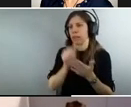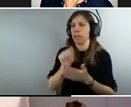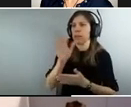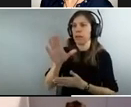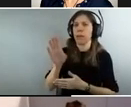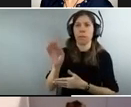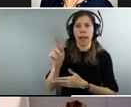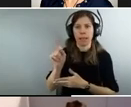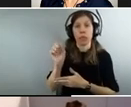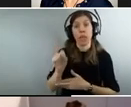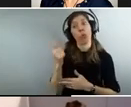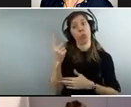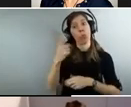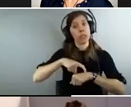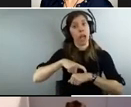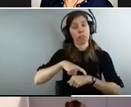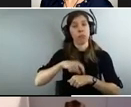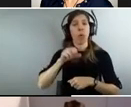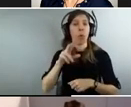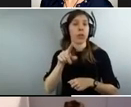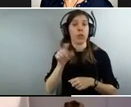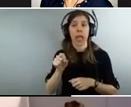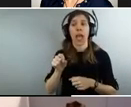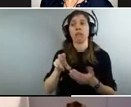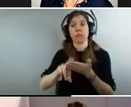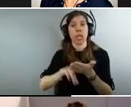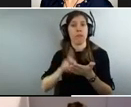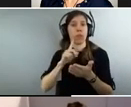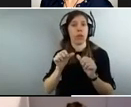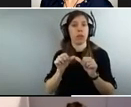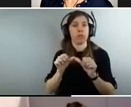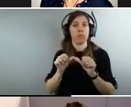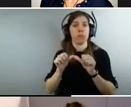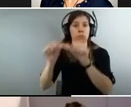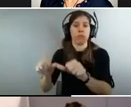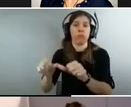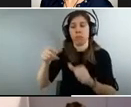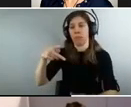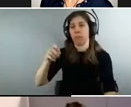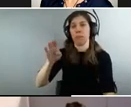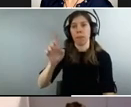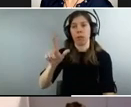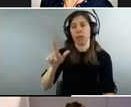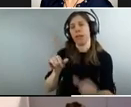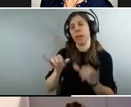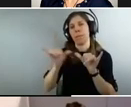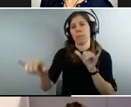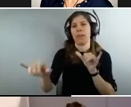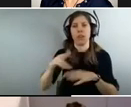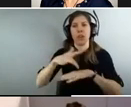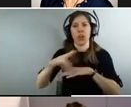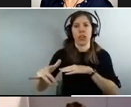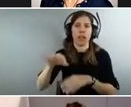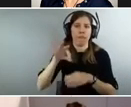one time, or you can get on what we call PEVL, which is a permanent early voter list.